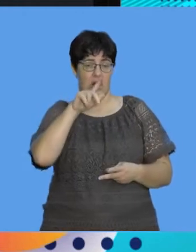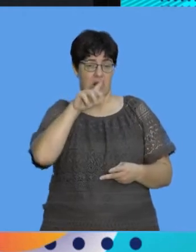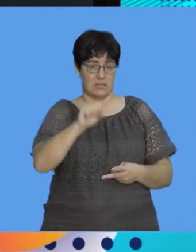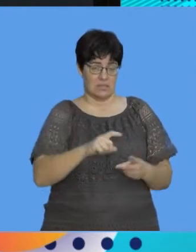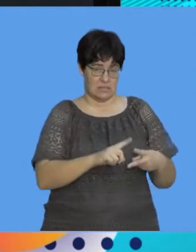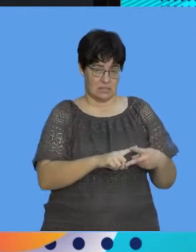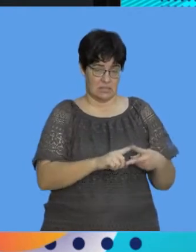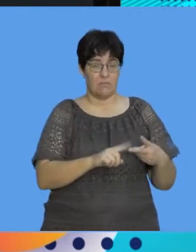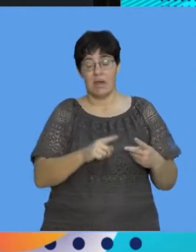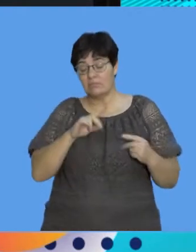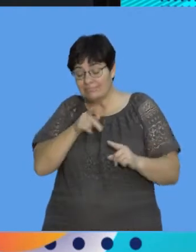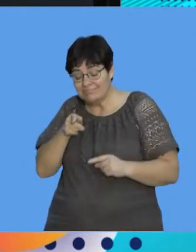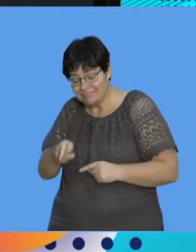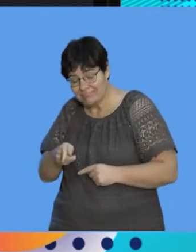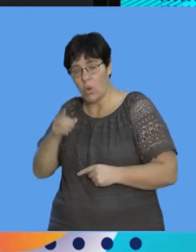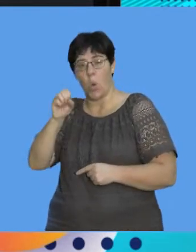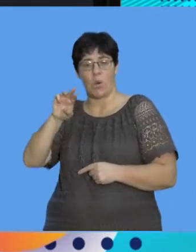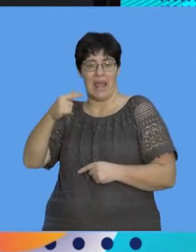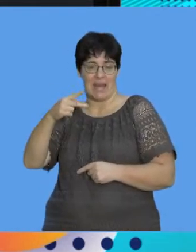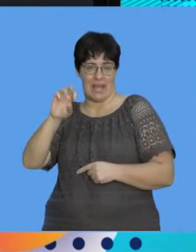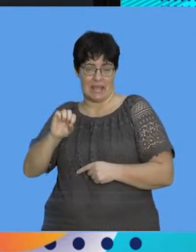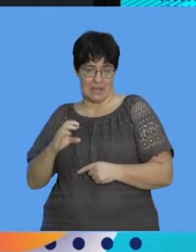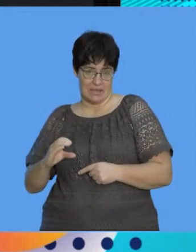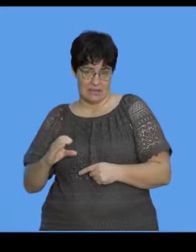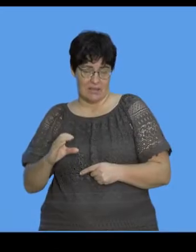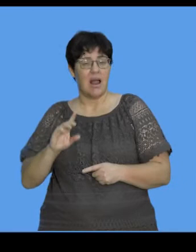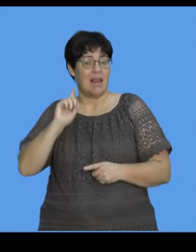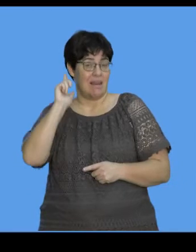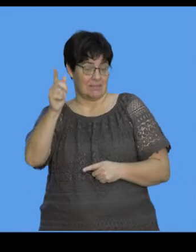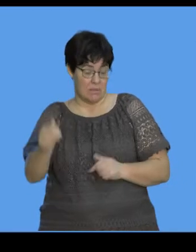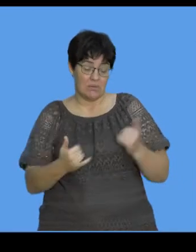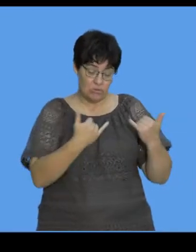is, but today we're just going to look at what an inorganic compound is.